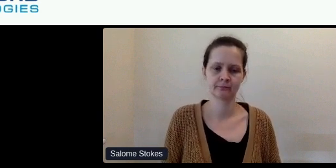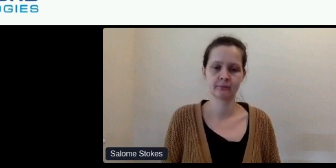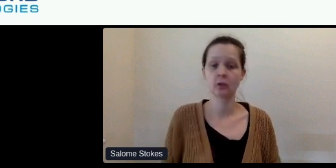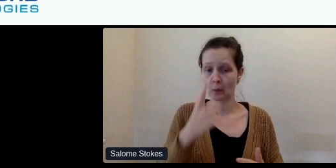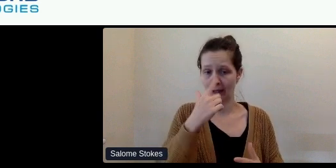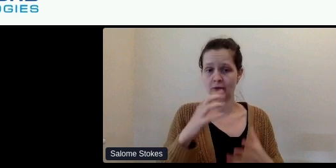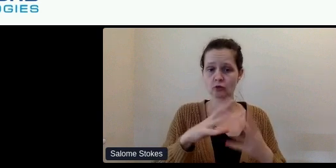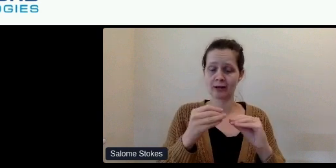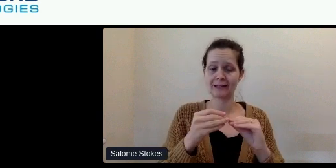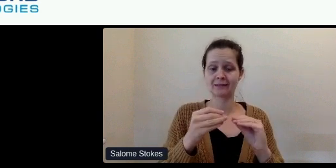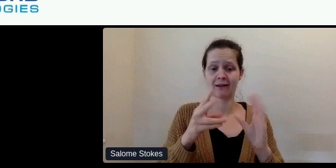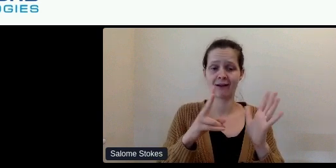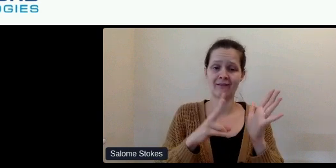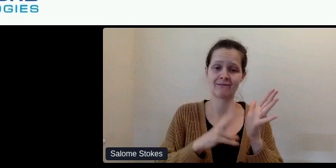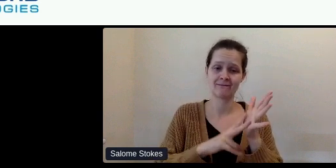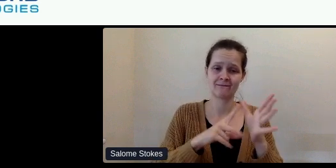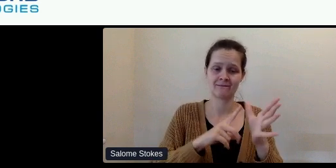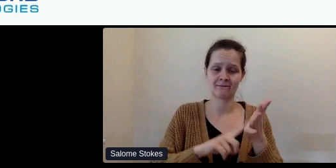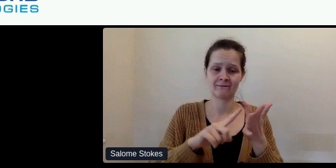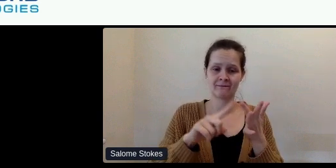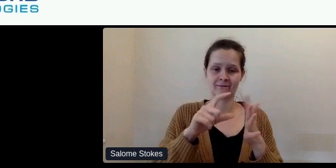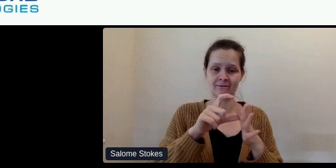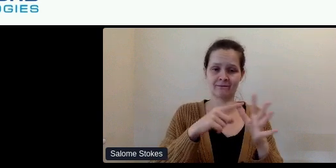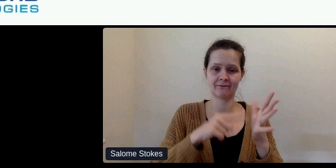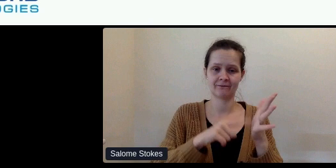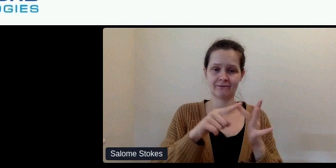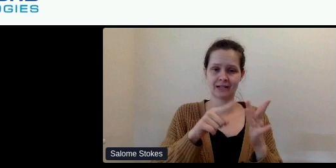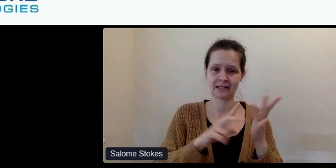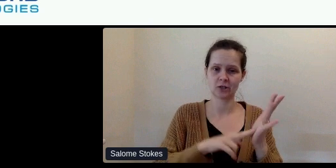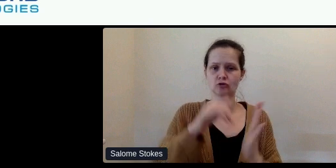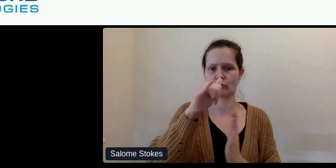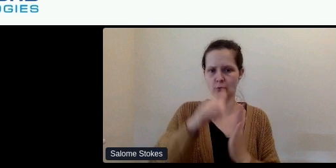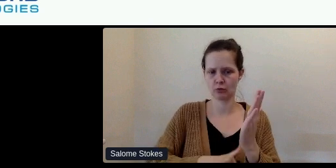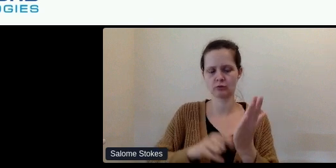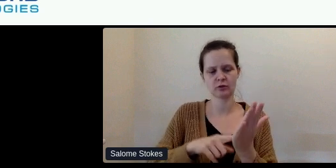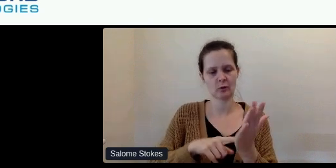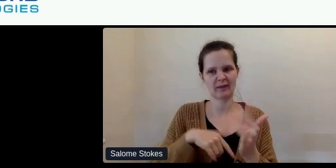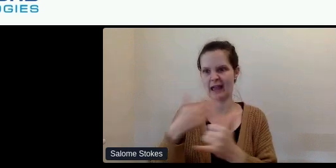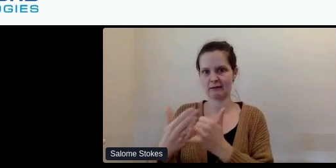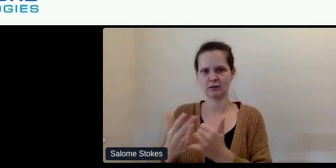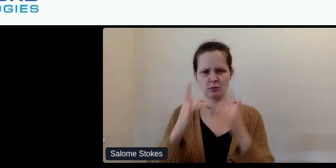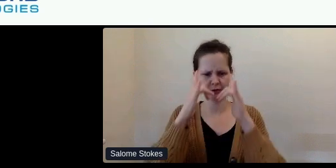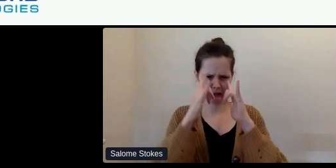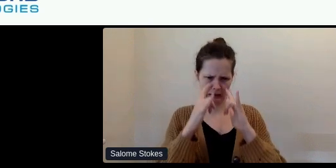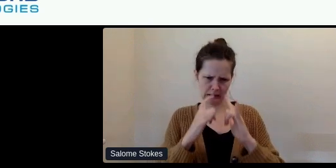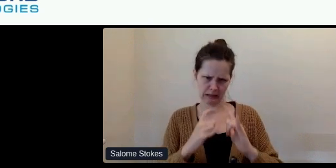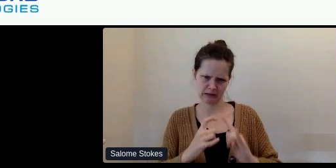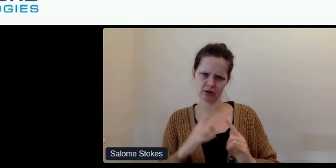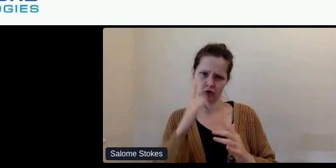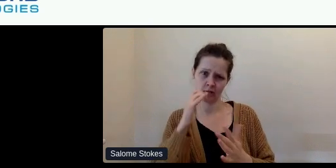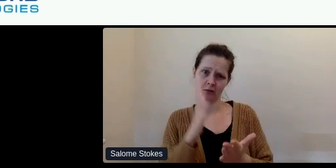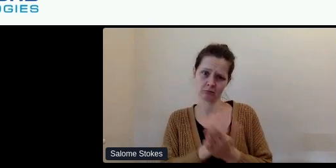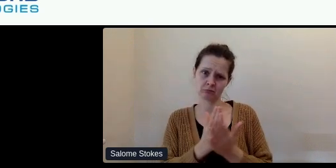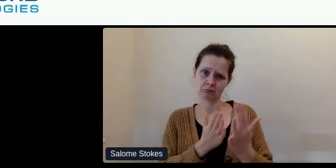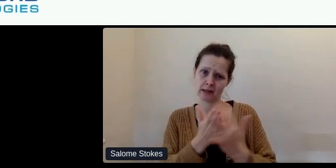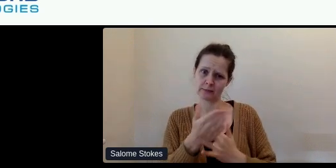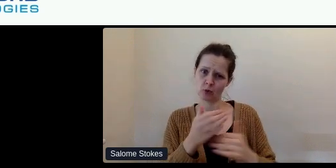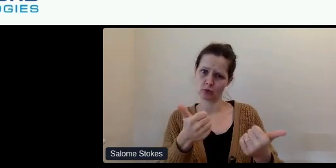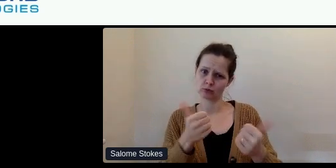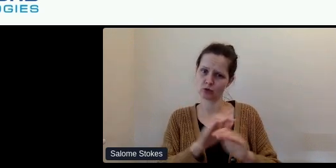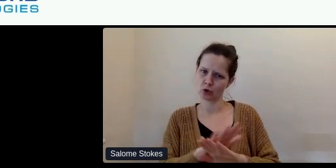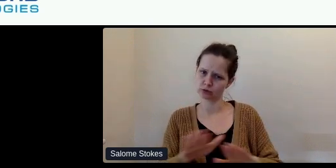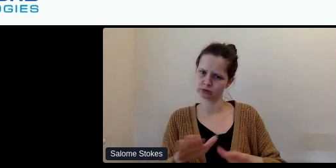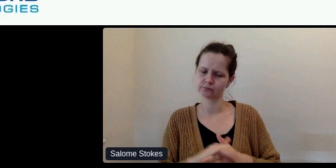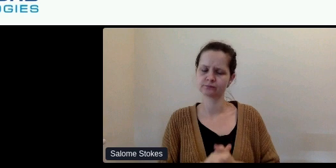can check your document for accessibility at the end. What's interesting about the validation report here is that it can be customized.